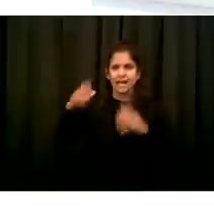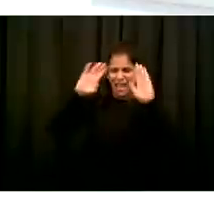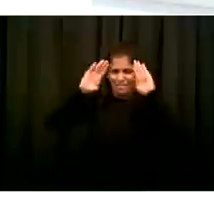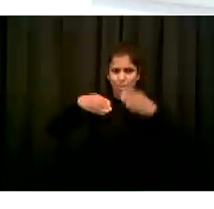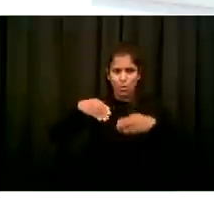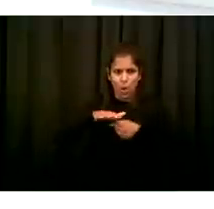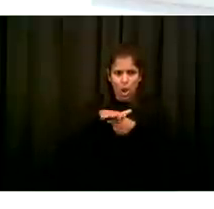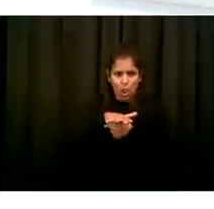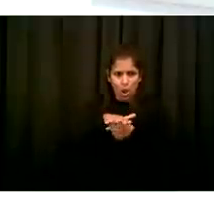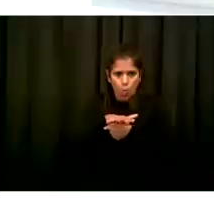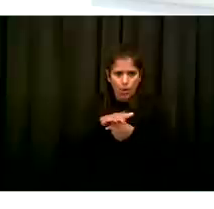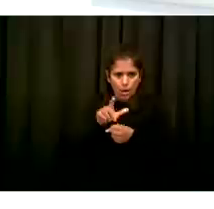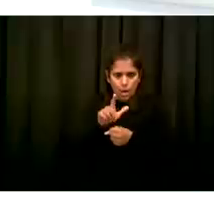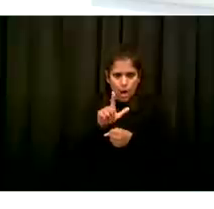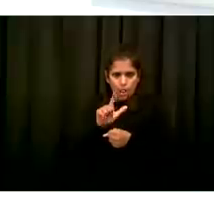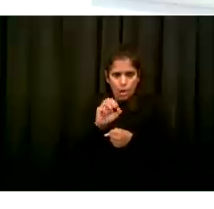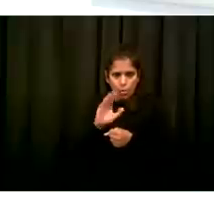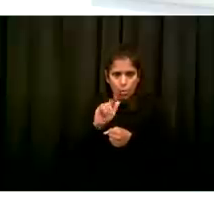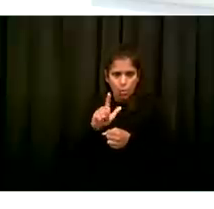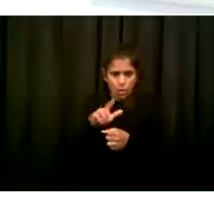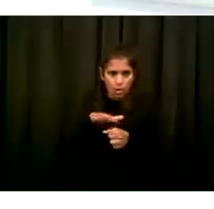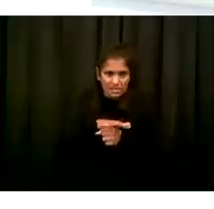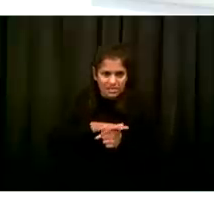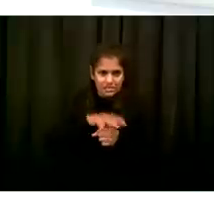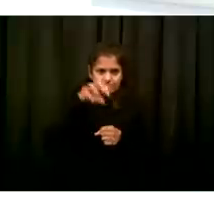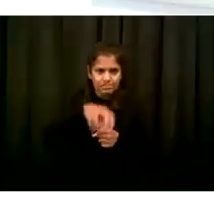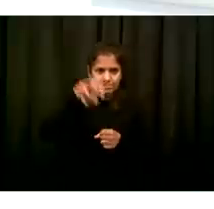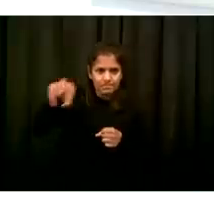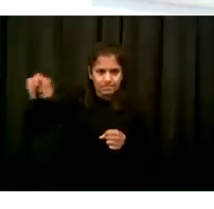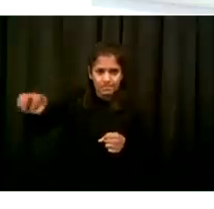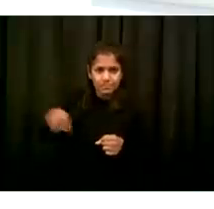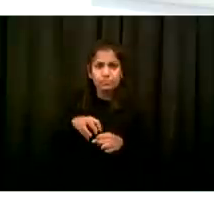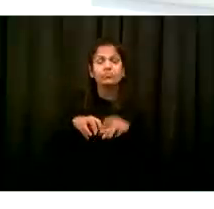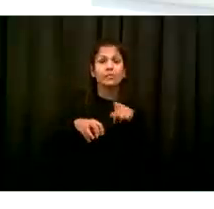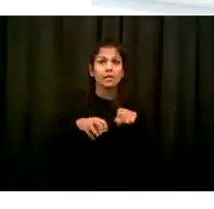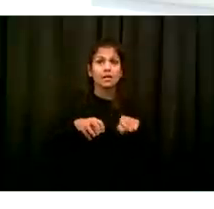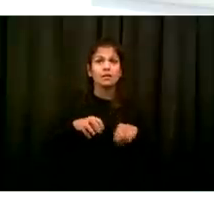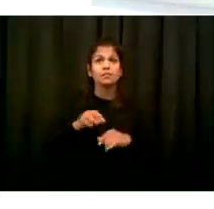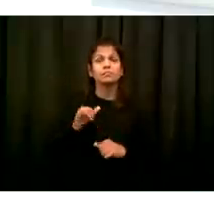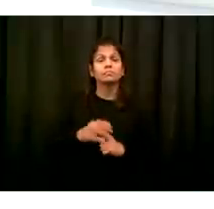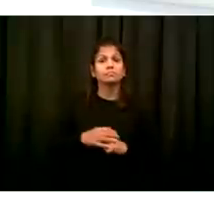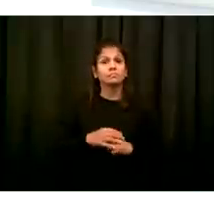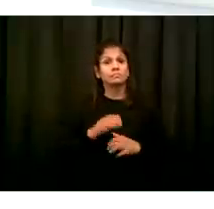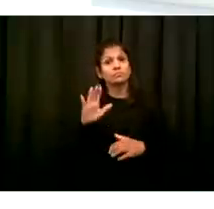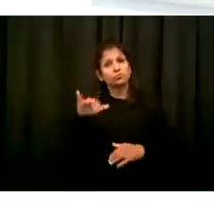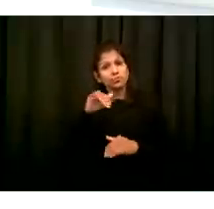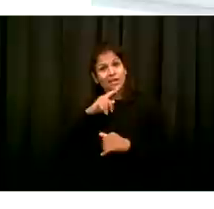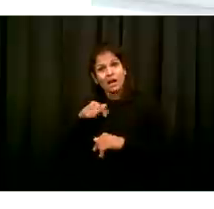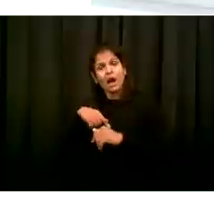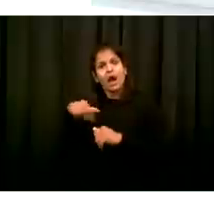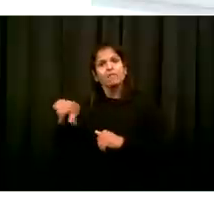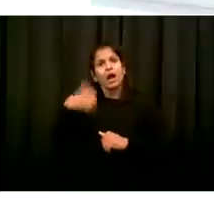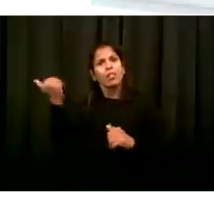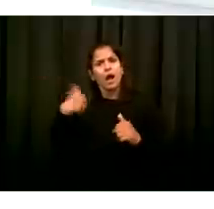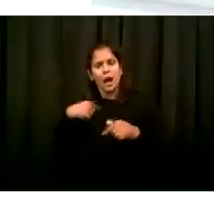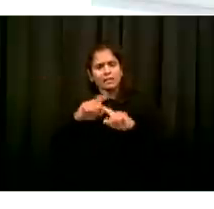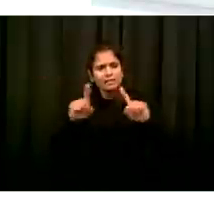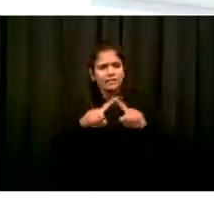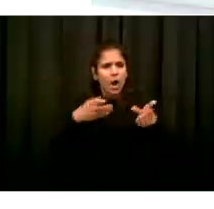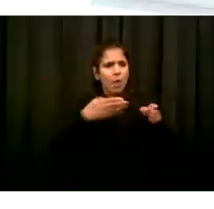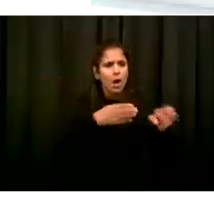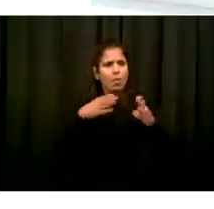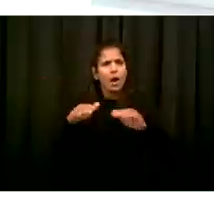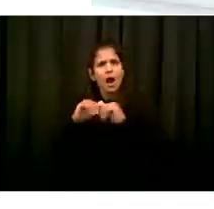to what Dr. Varma said, there are other ways, you know, that are not mutually exclusive with thinking about